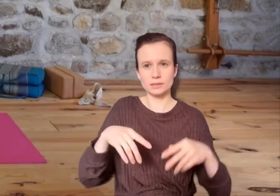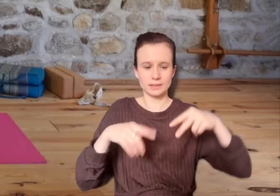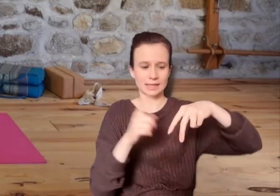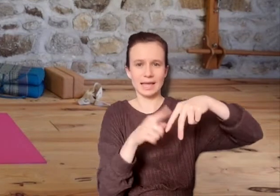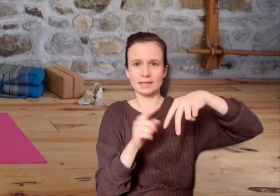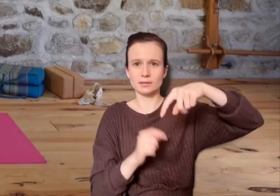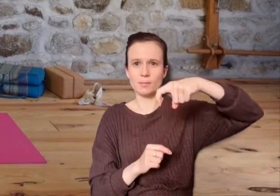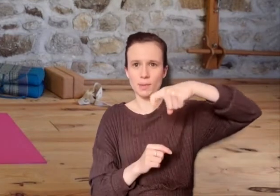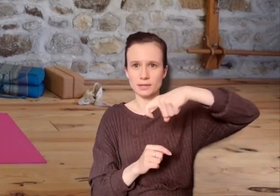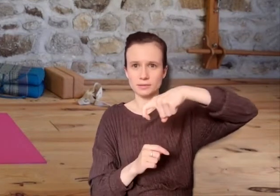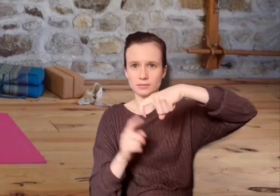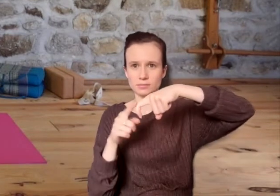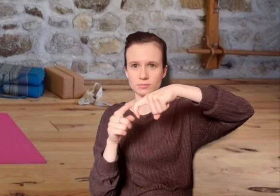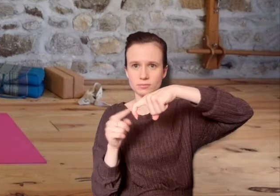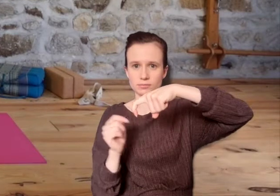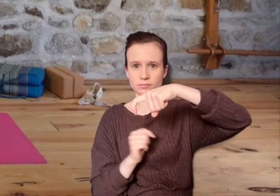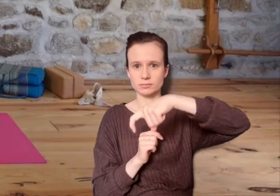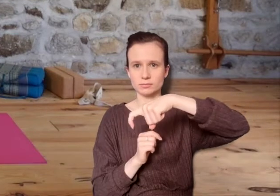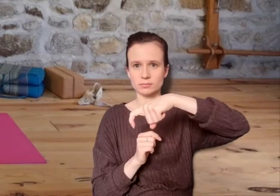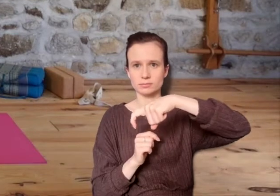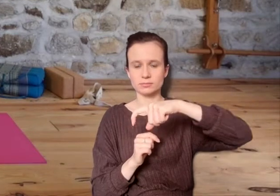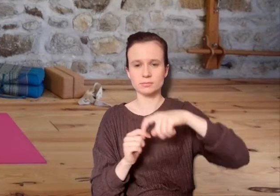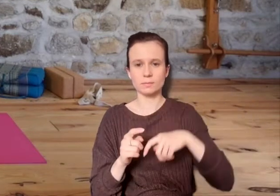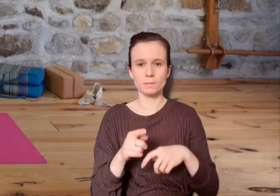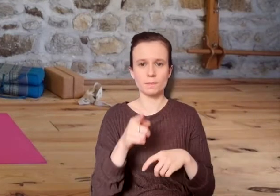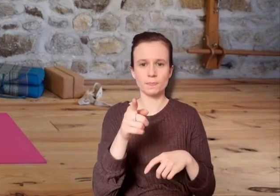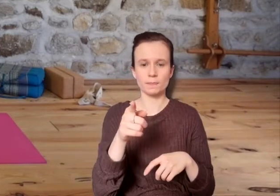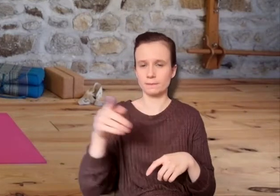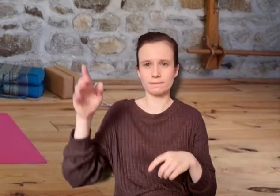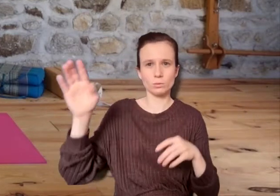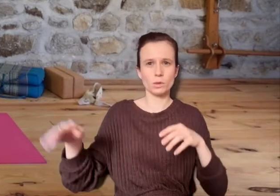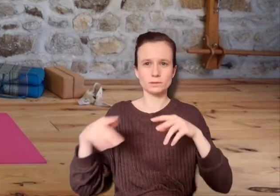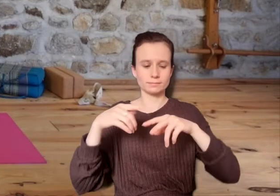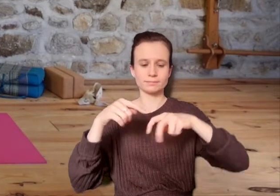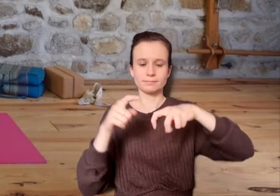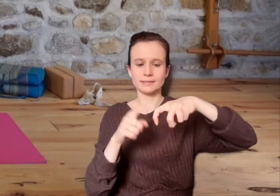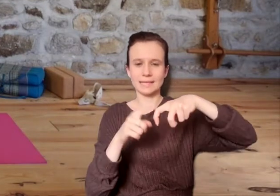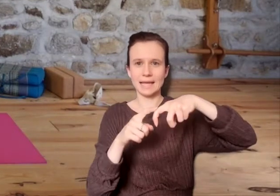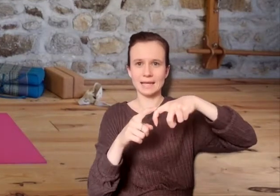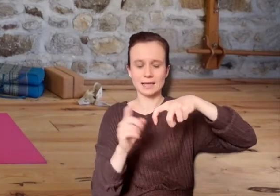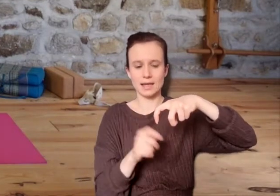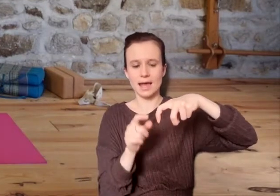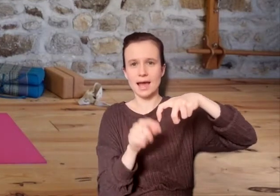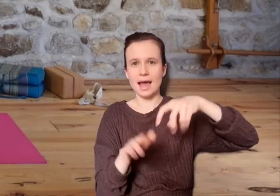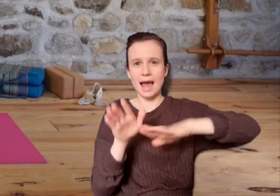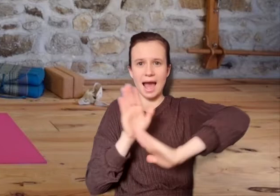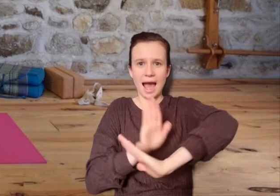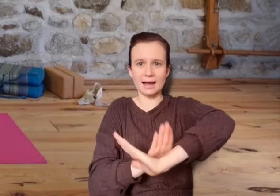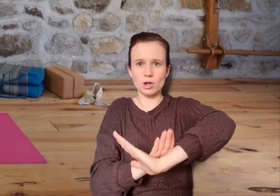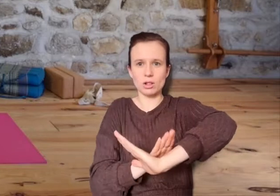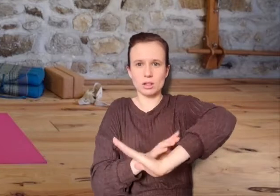right leg, I'm going to always try to keep my right knee over top of my ankle. If it drifts a little bit in front or a little